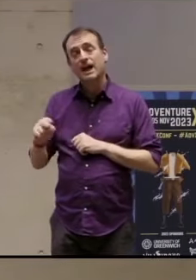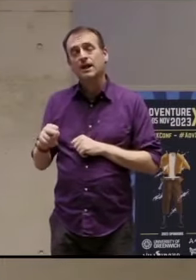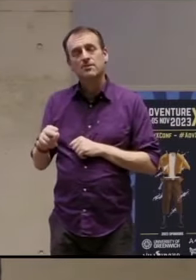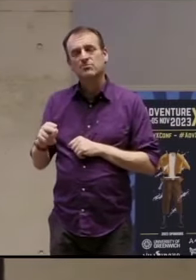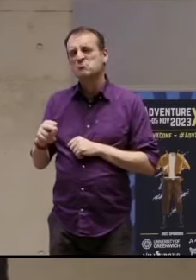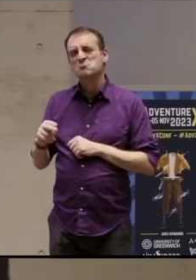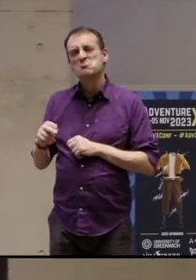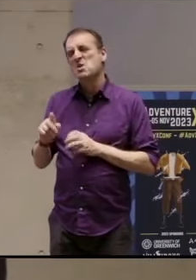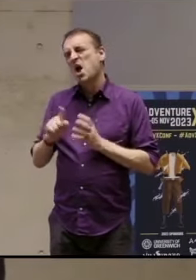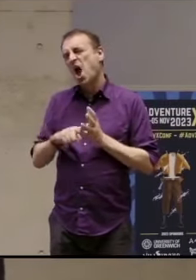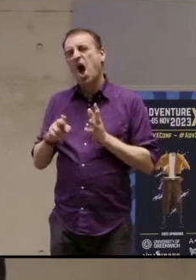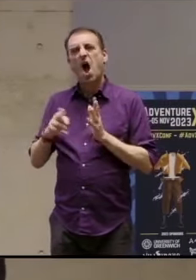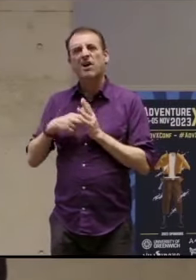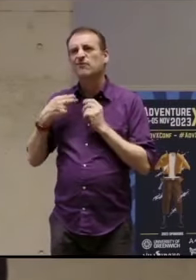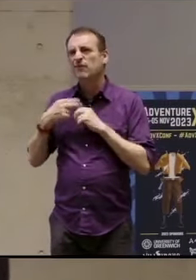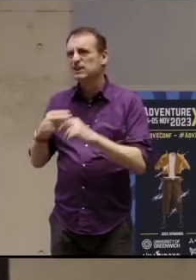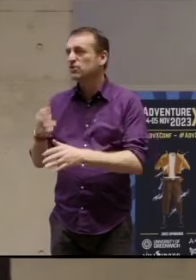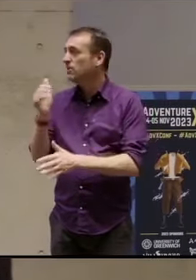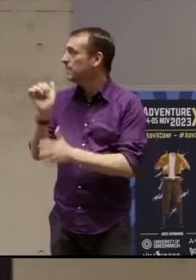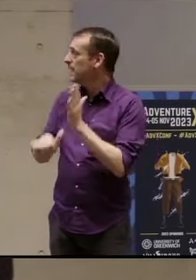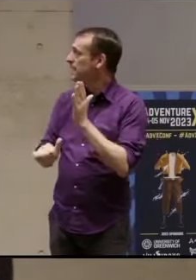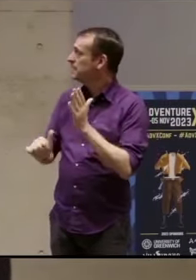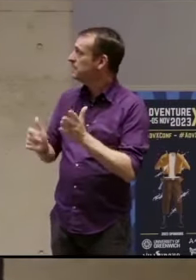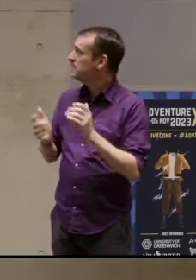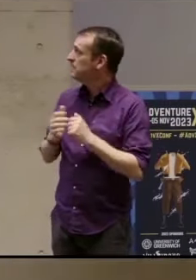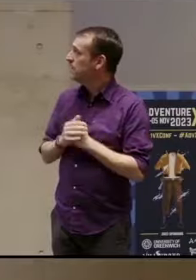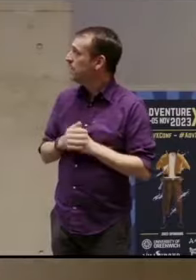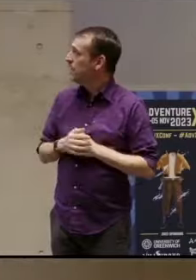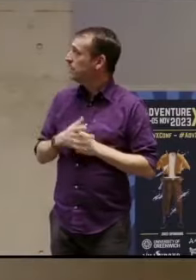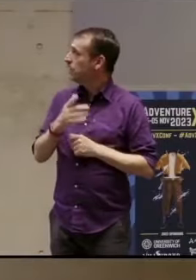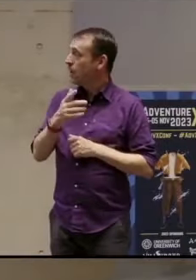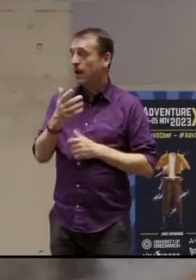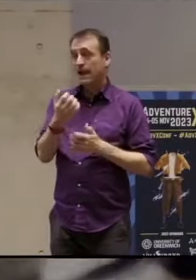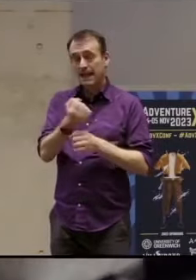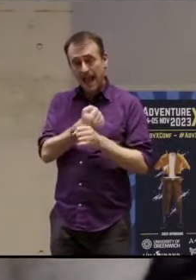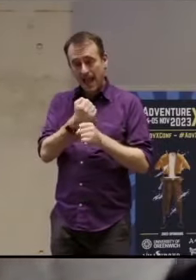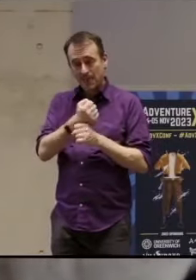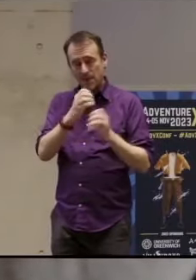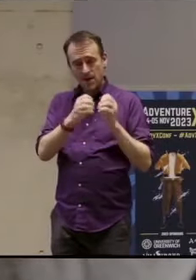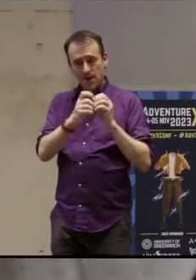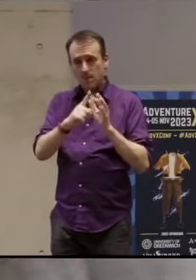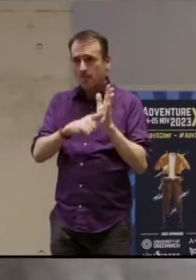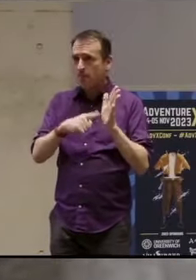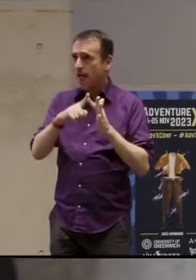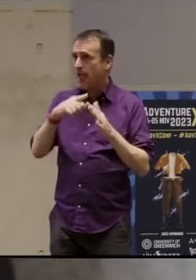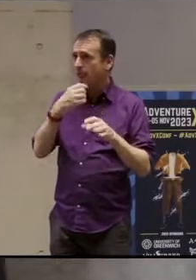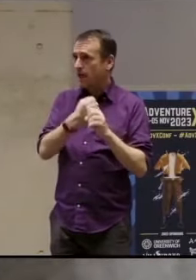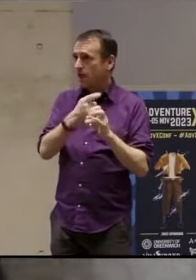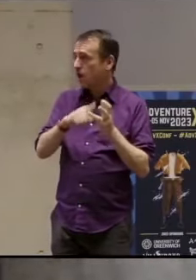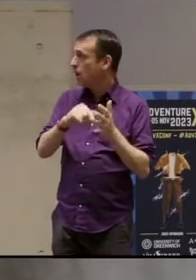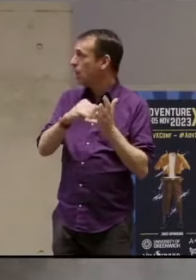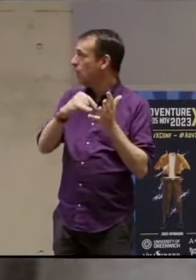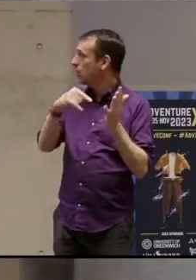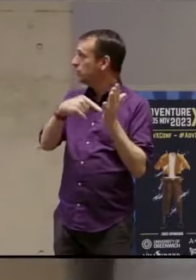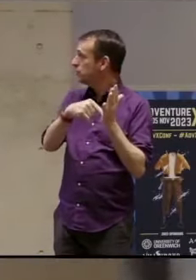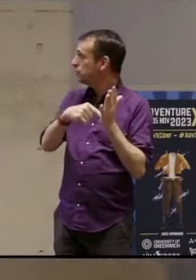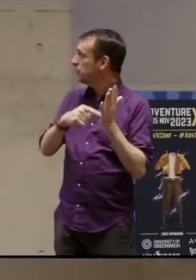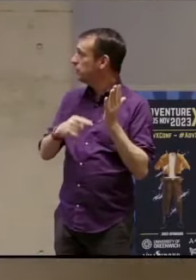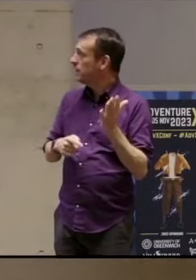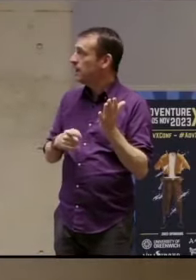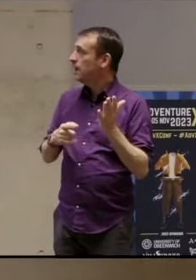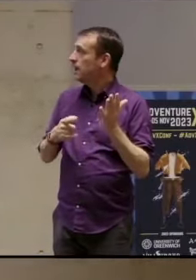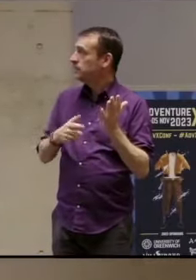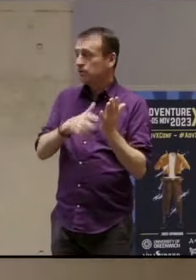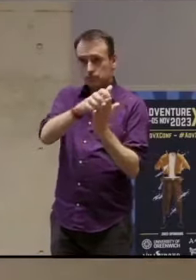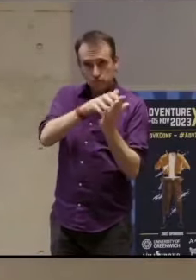the point-and-click control scheme of graphic adventures with written descriptions of text adventures to become a point-and-click